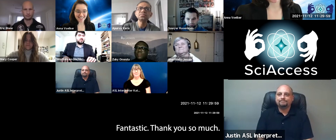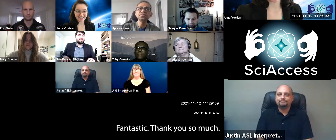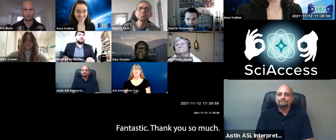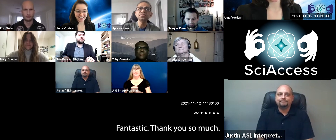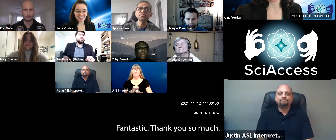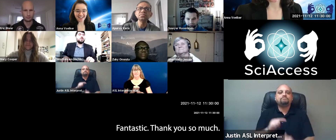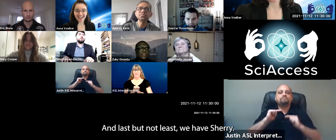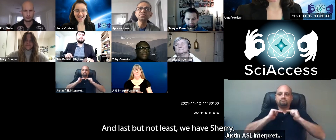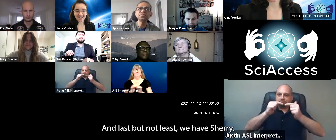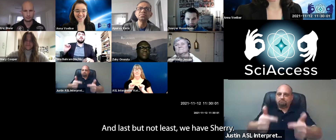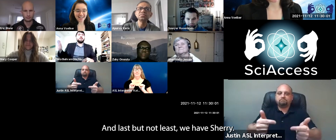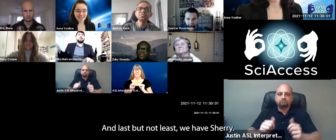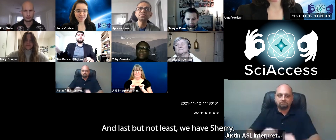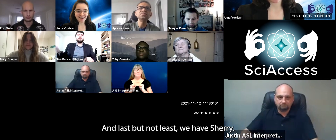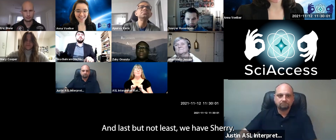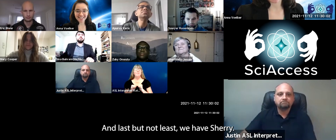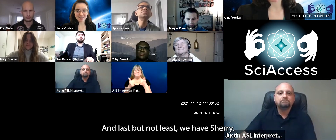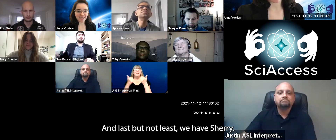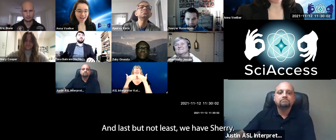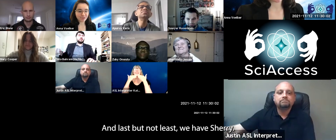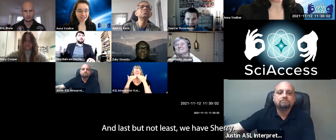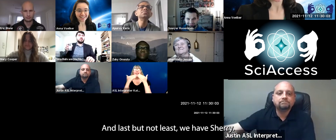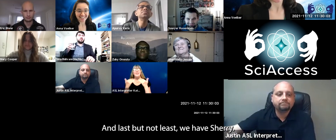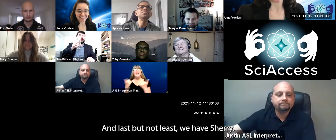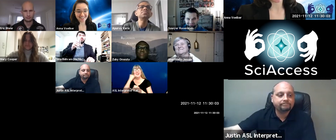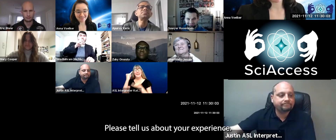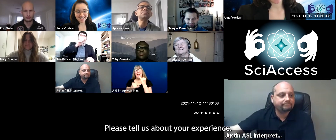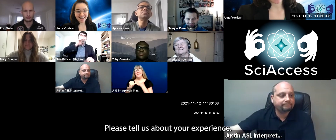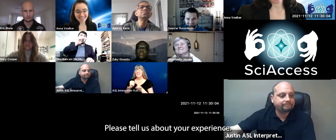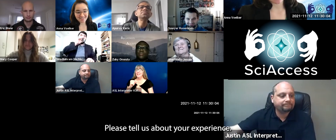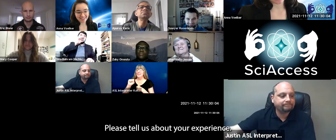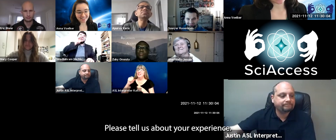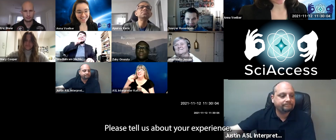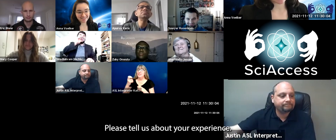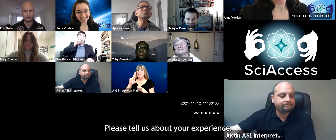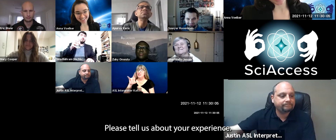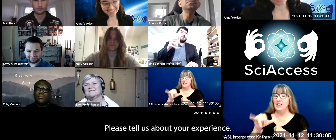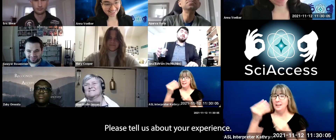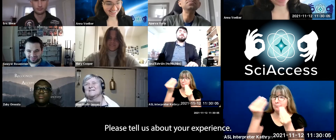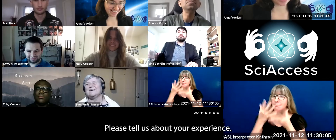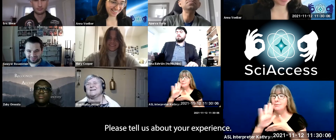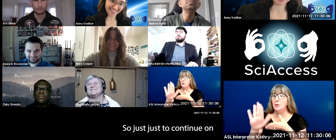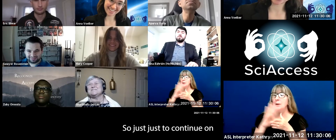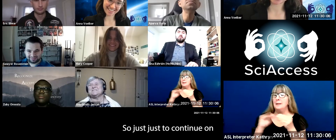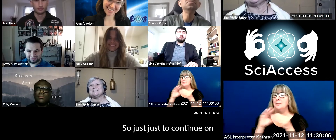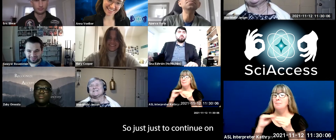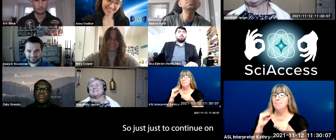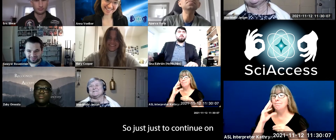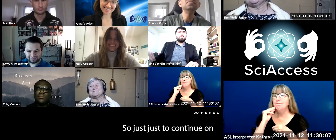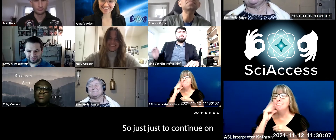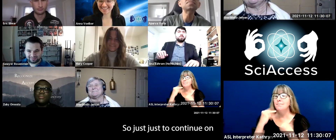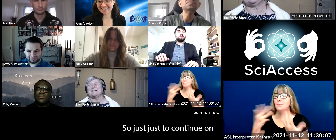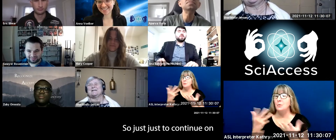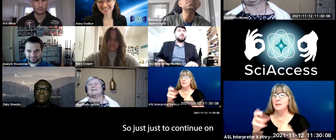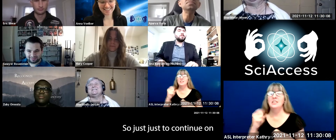much, Sina. And last but not least, we have Sherry. Please tell us about your experience. So just